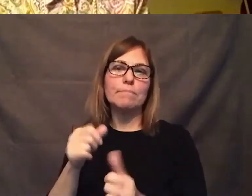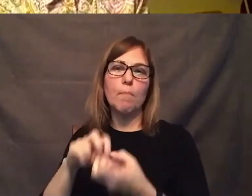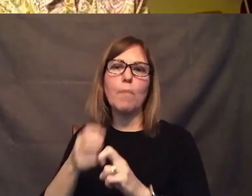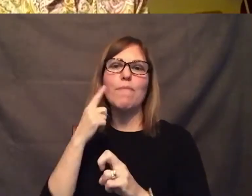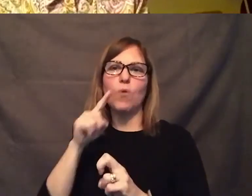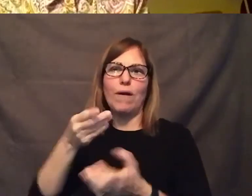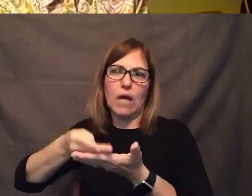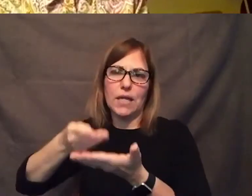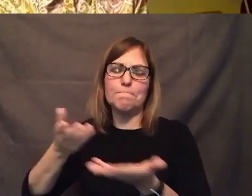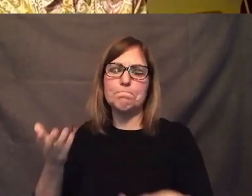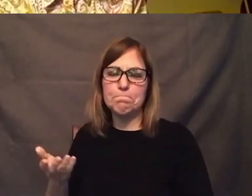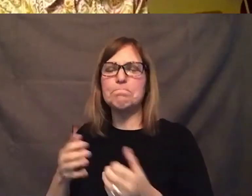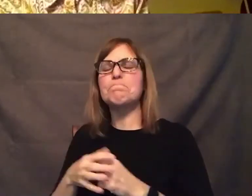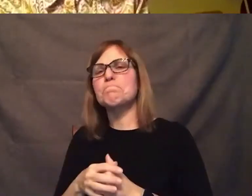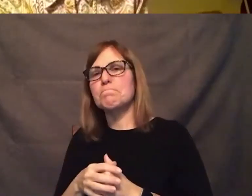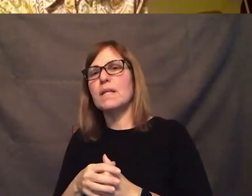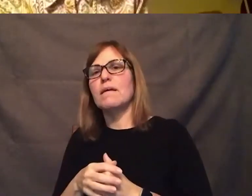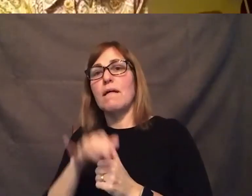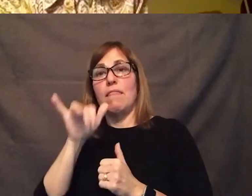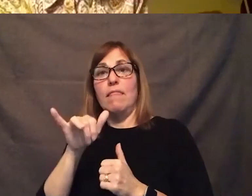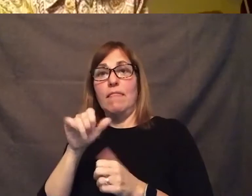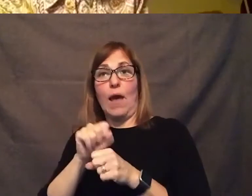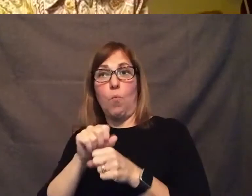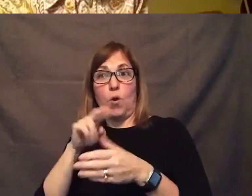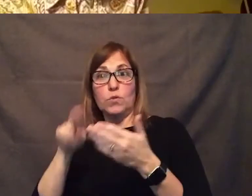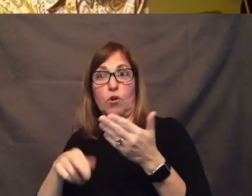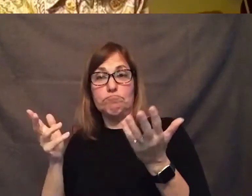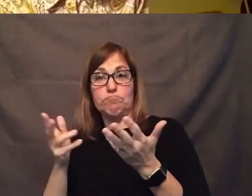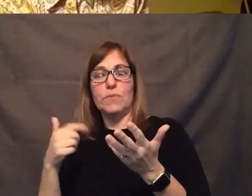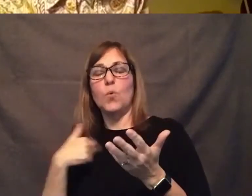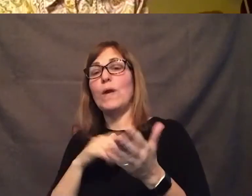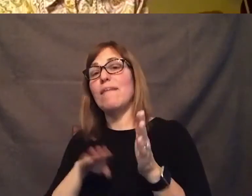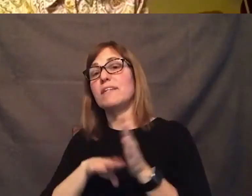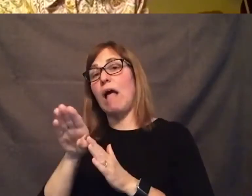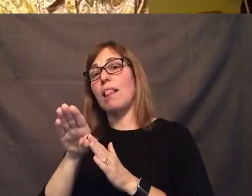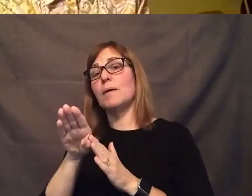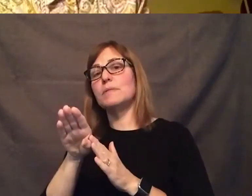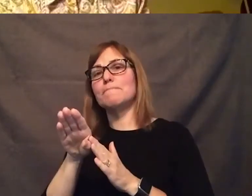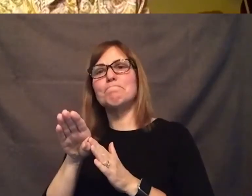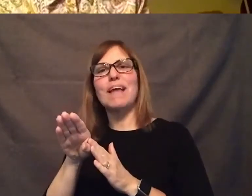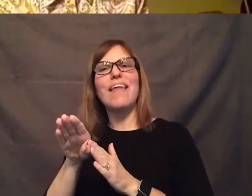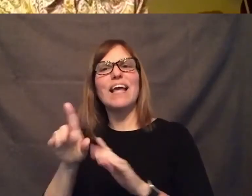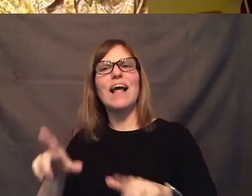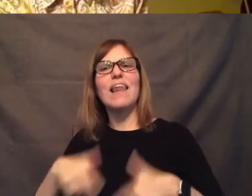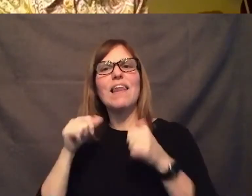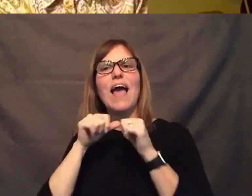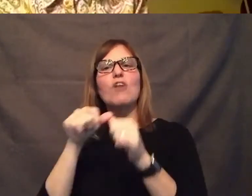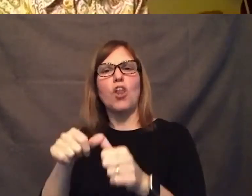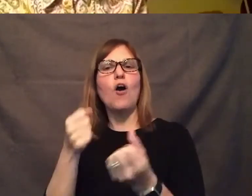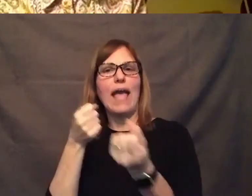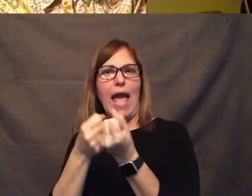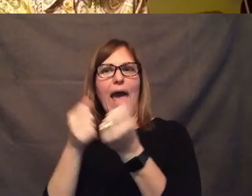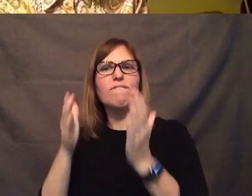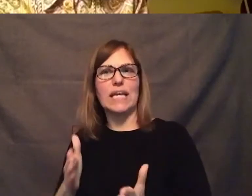a result of this work, we've developed, I think, lifelong advocates in Pittsburgh, which is